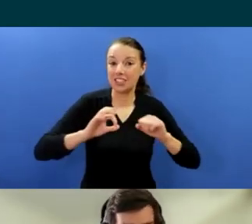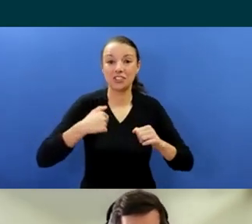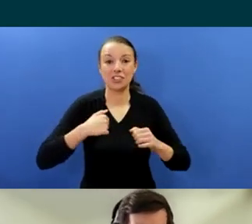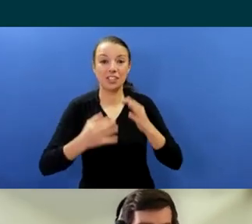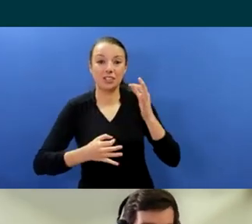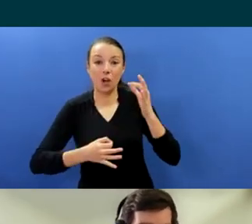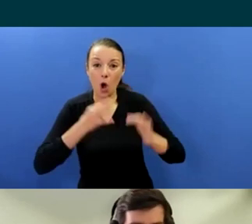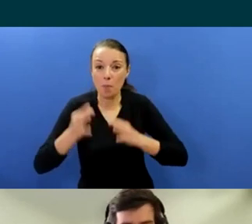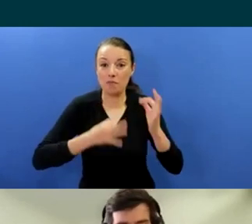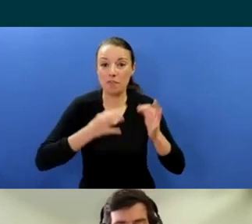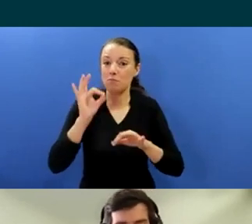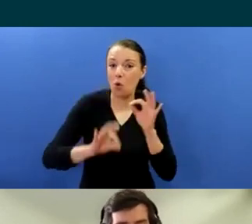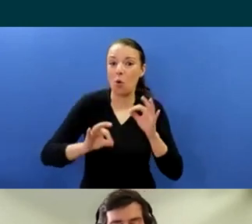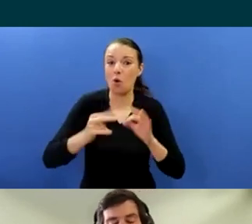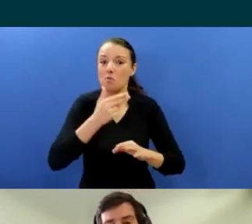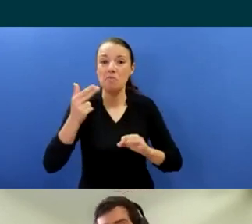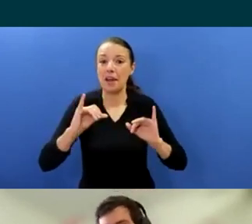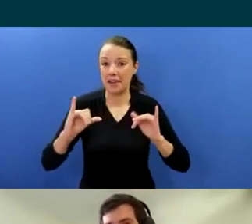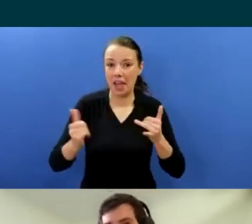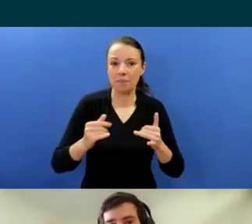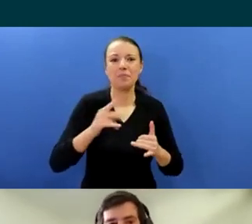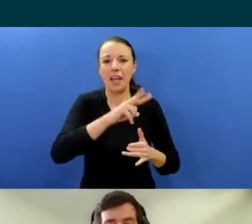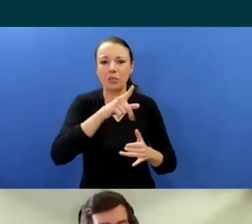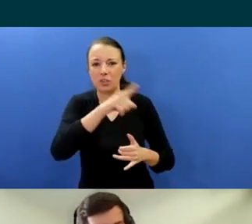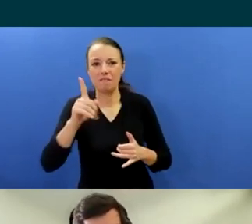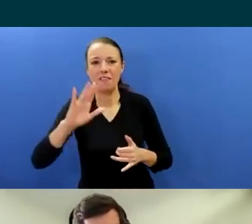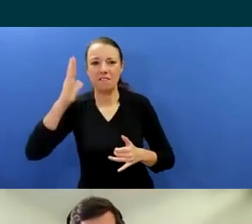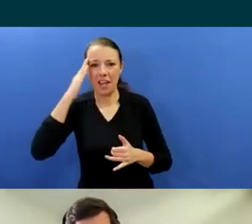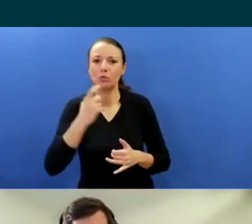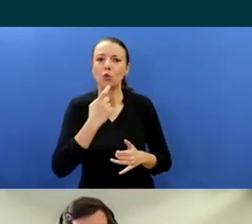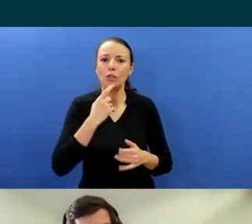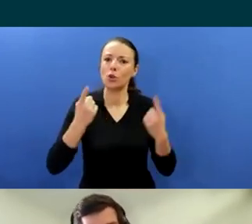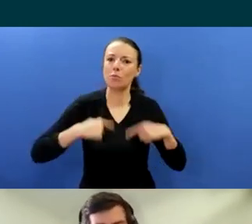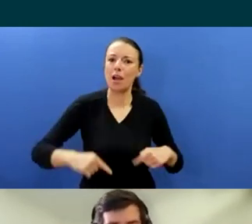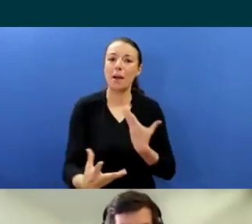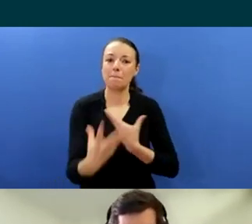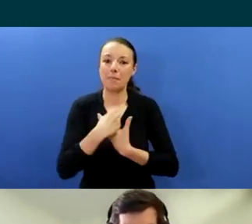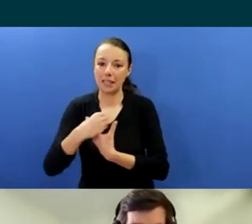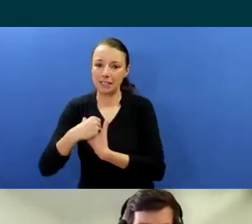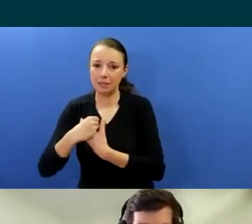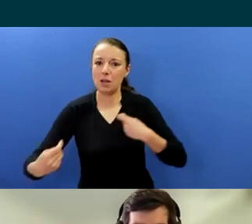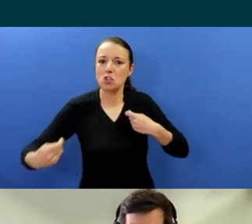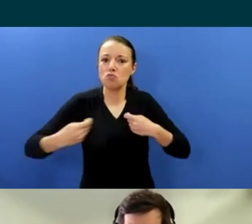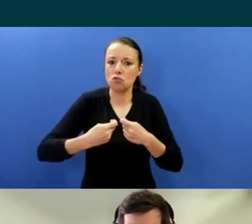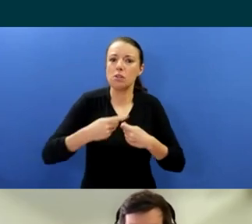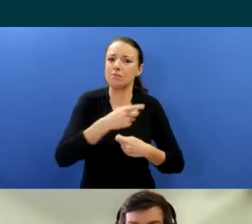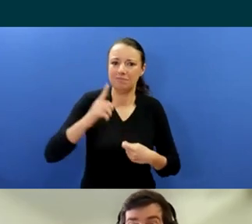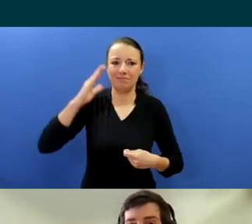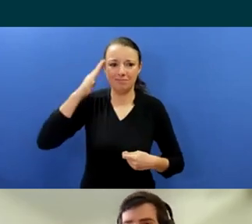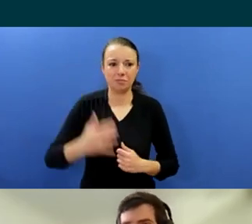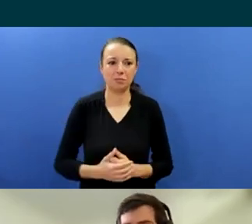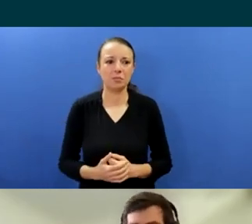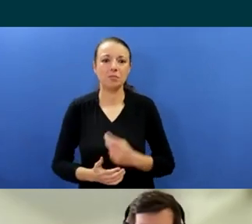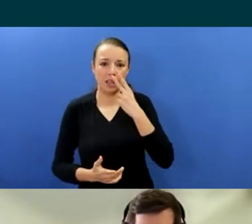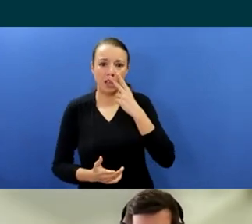that. When it comes to participation, there are basically two worlds. One on the left concerns the formal,